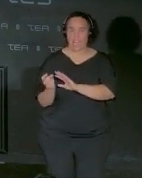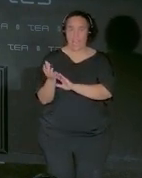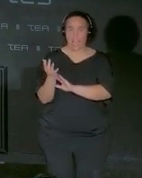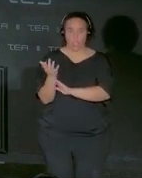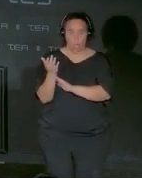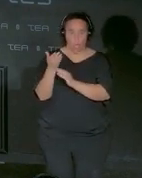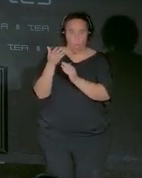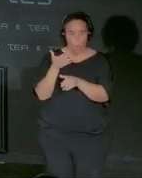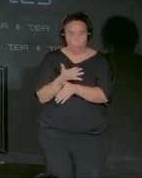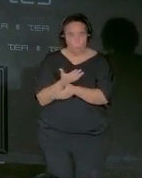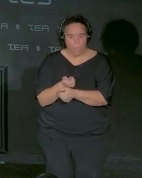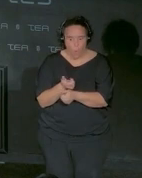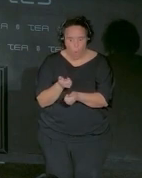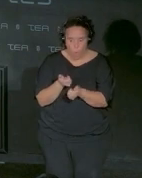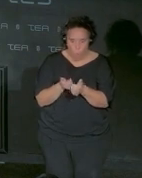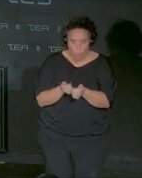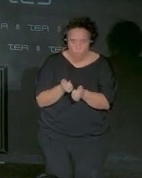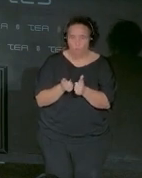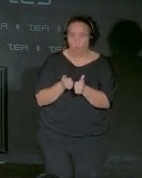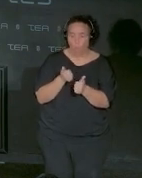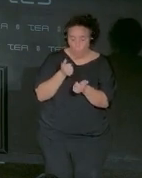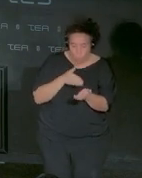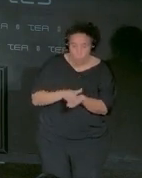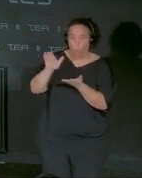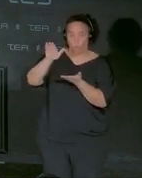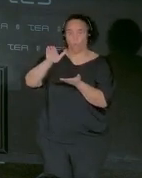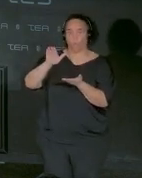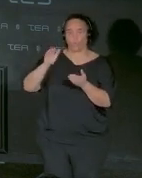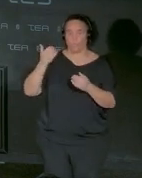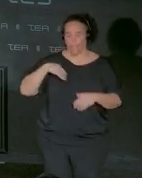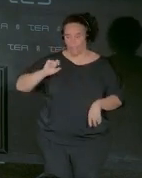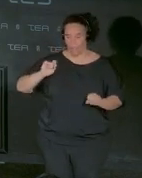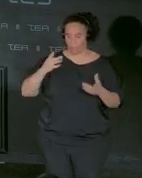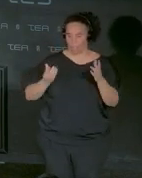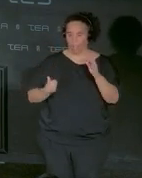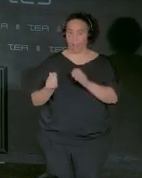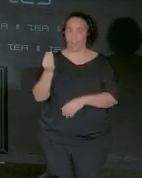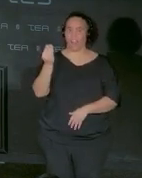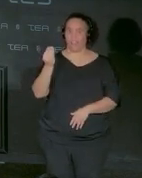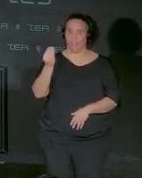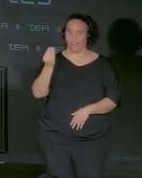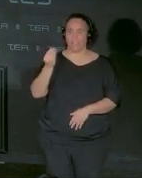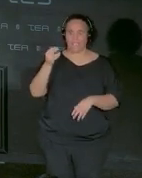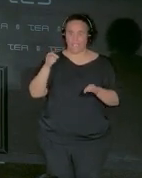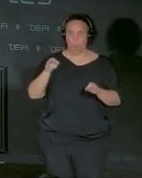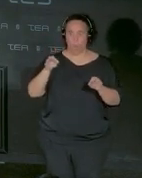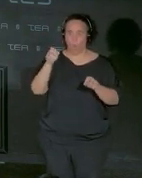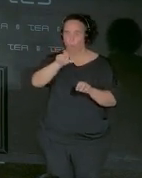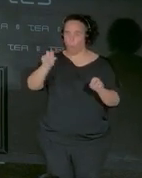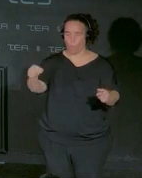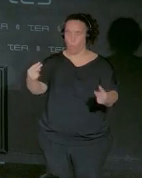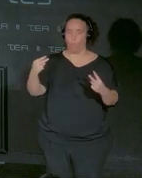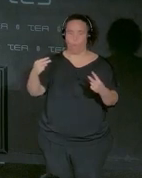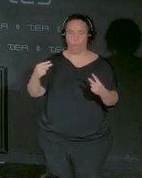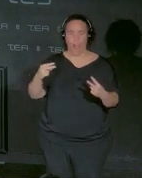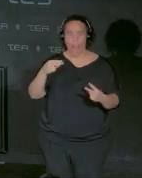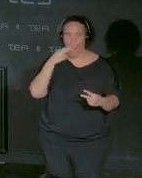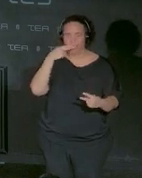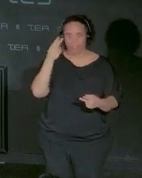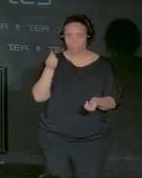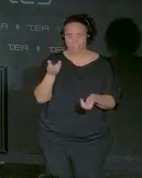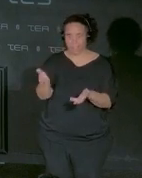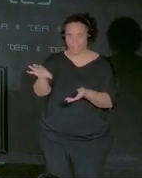there as soon as you can to invest in these companies and not leave it up to other countries, other continents to do so,